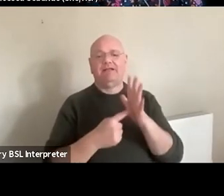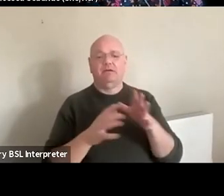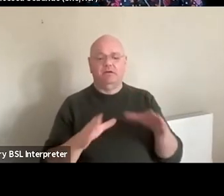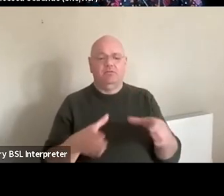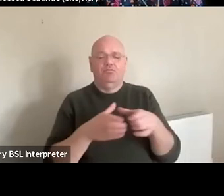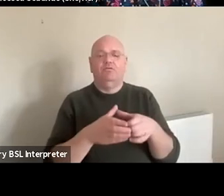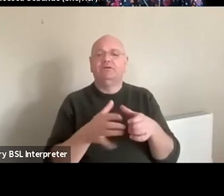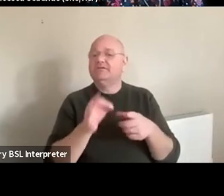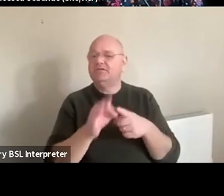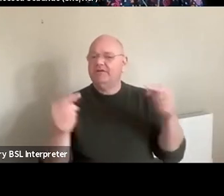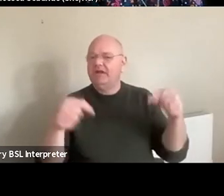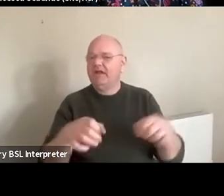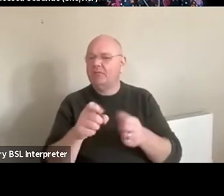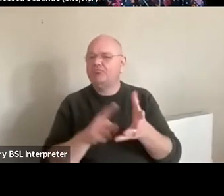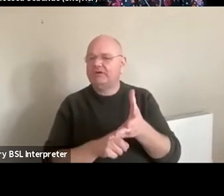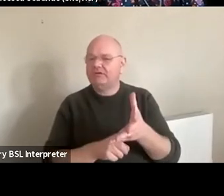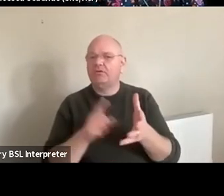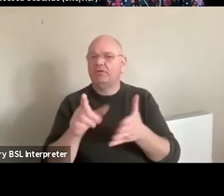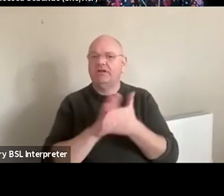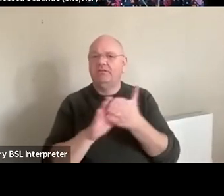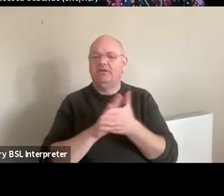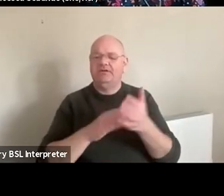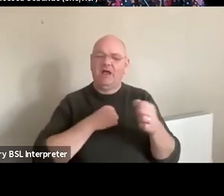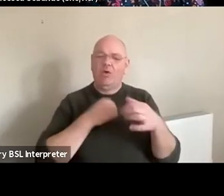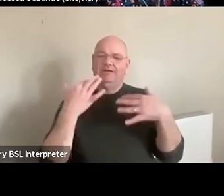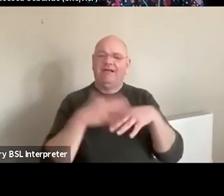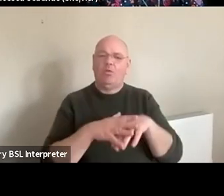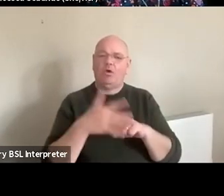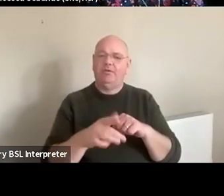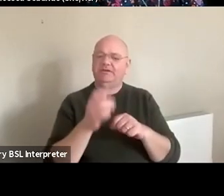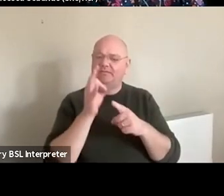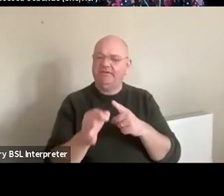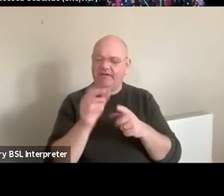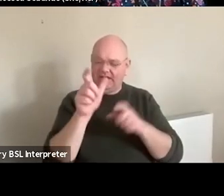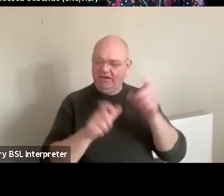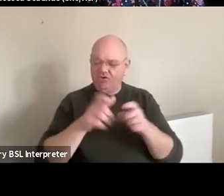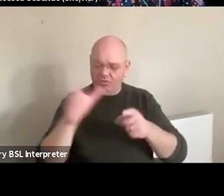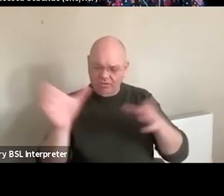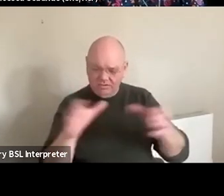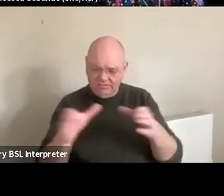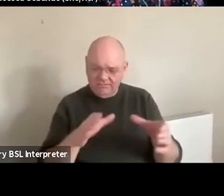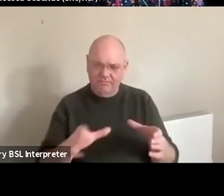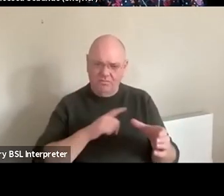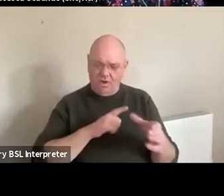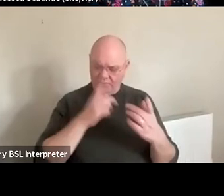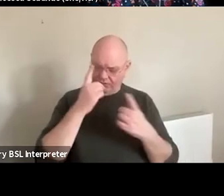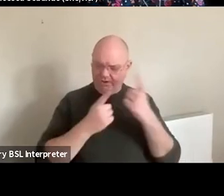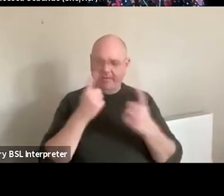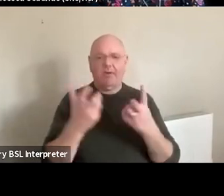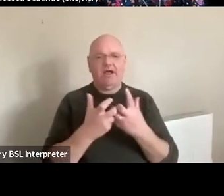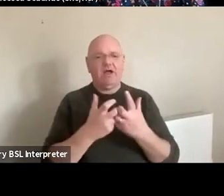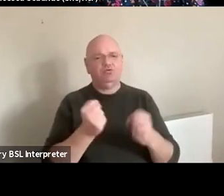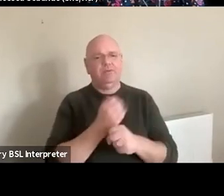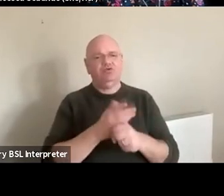of individuals within our network to ask ourselves some questions about how we could responsibly bring this project back